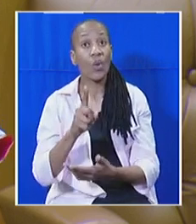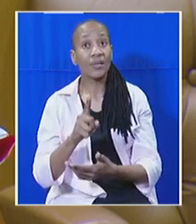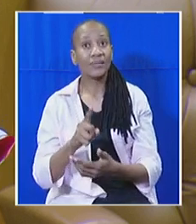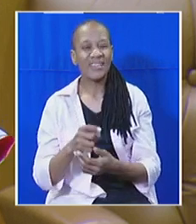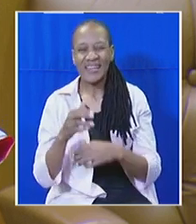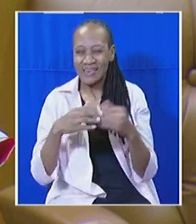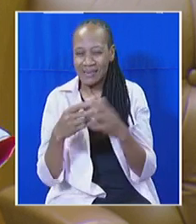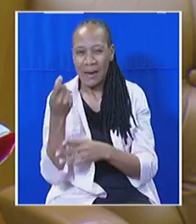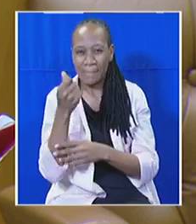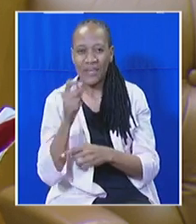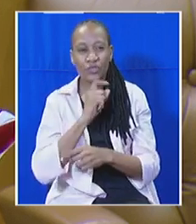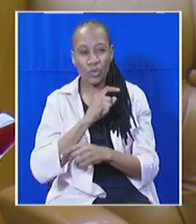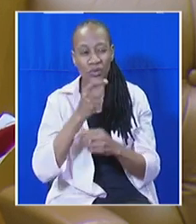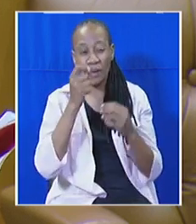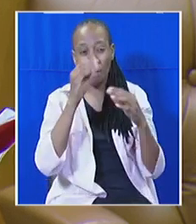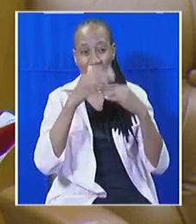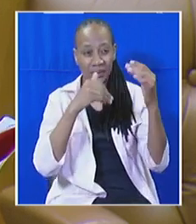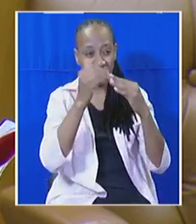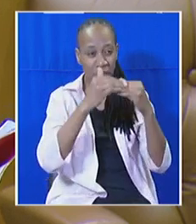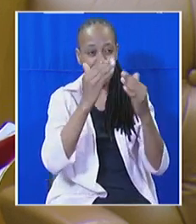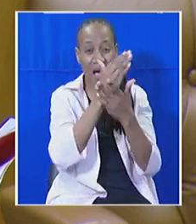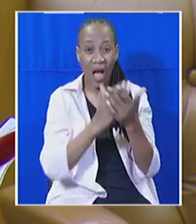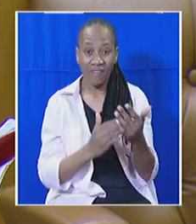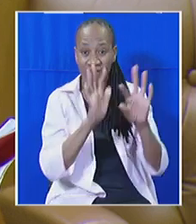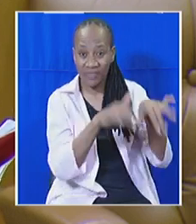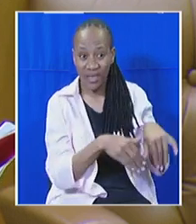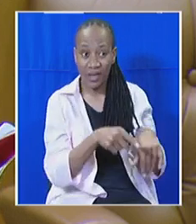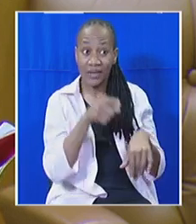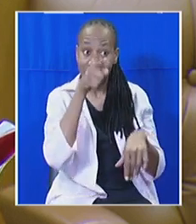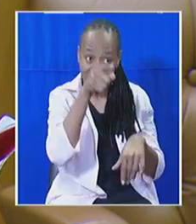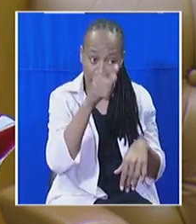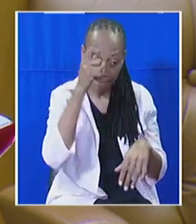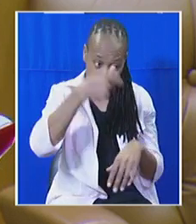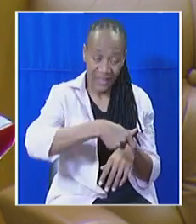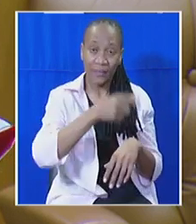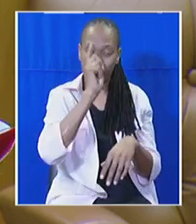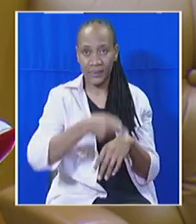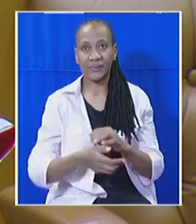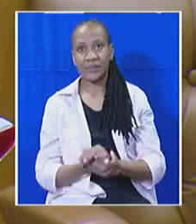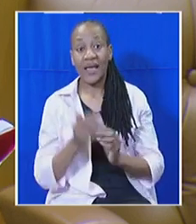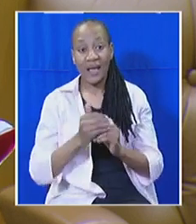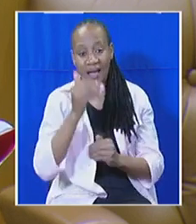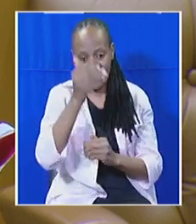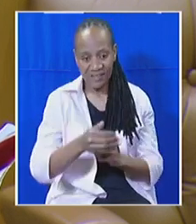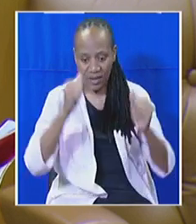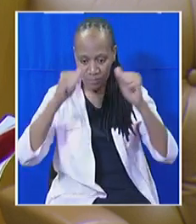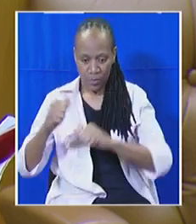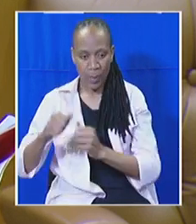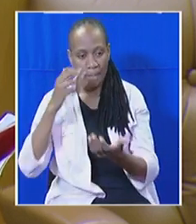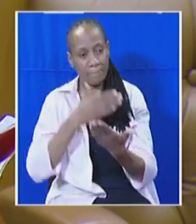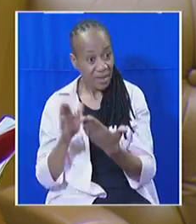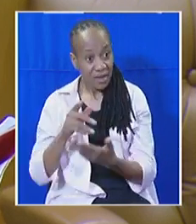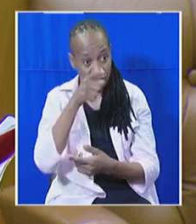any cost of financial loss incurred due to non-compliance of the contractor once the contract agreement is